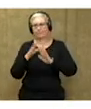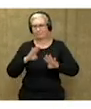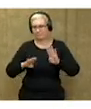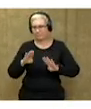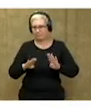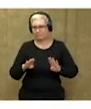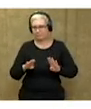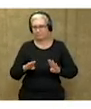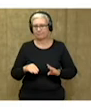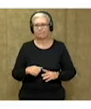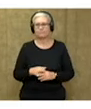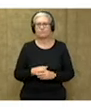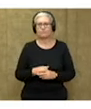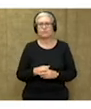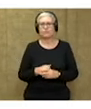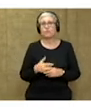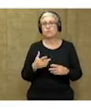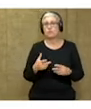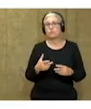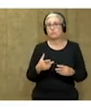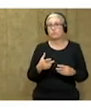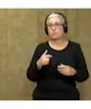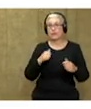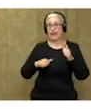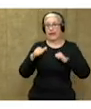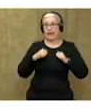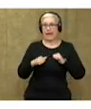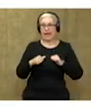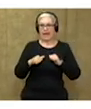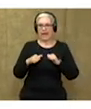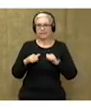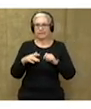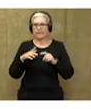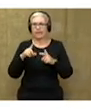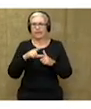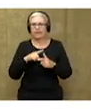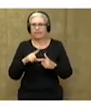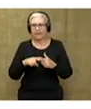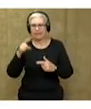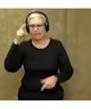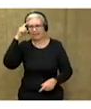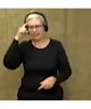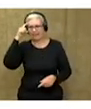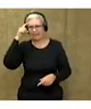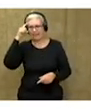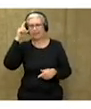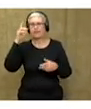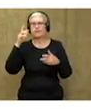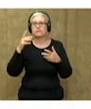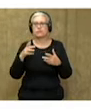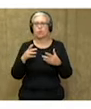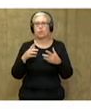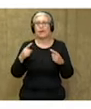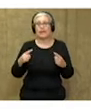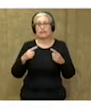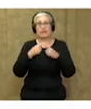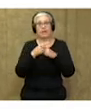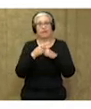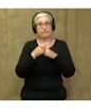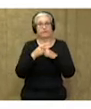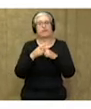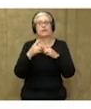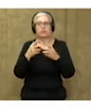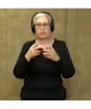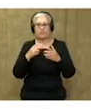call impulsive. So if what we do is we act out and then we think about it later. And a lot of times in conflict, what we do is we react to what is